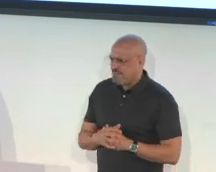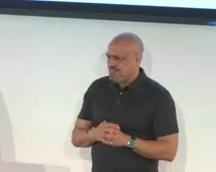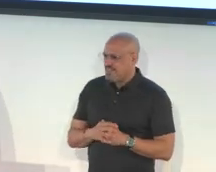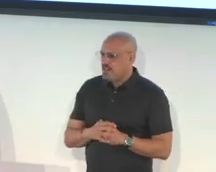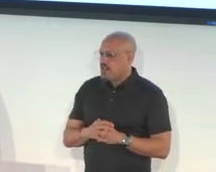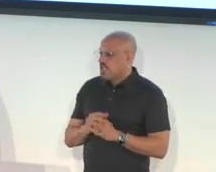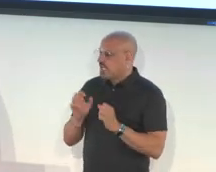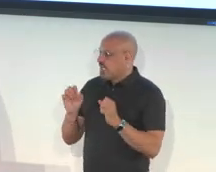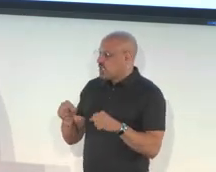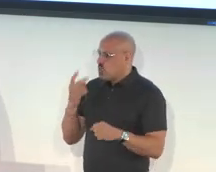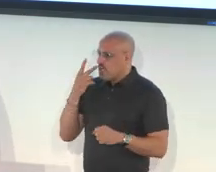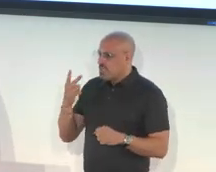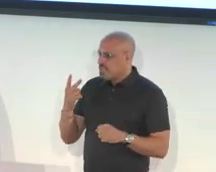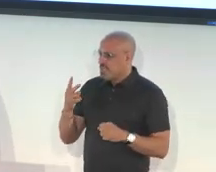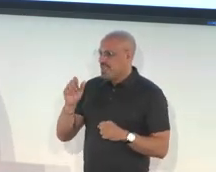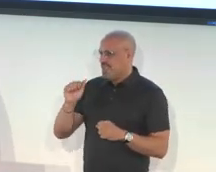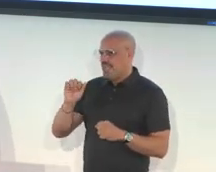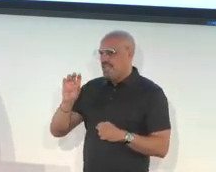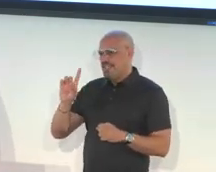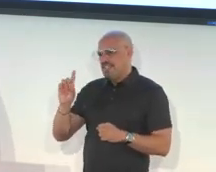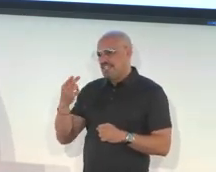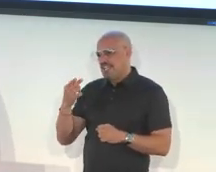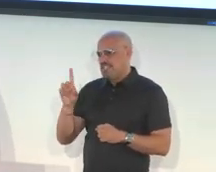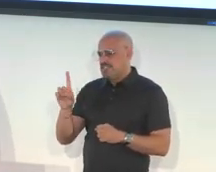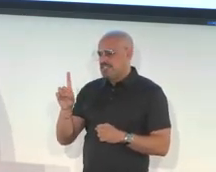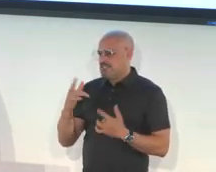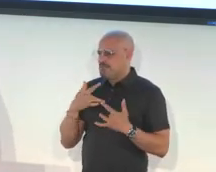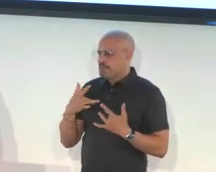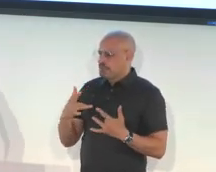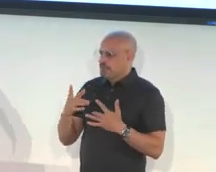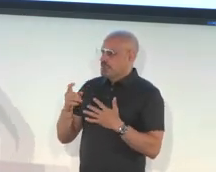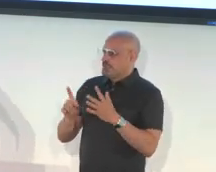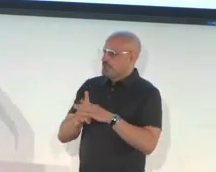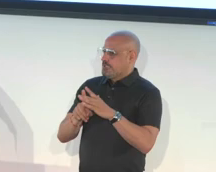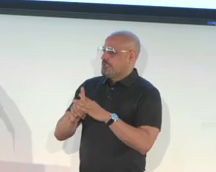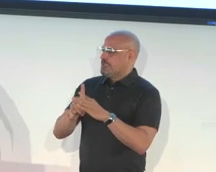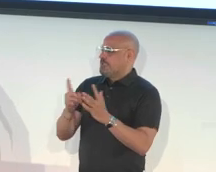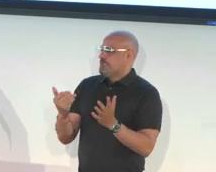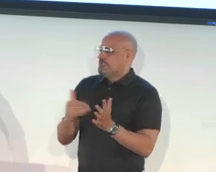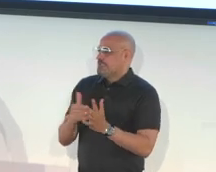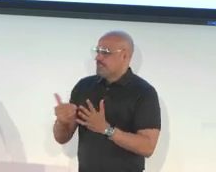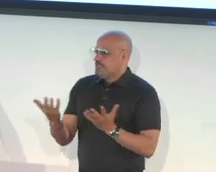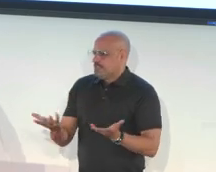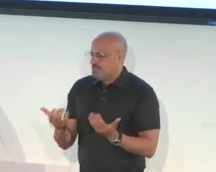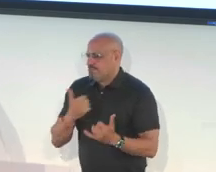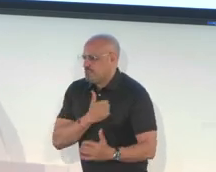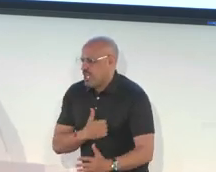Yeah, you can see the ADHD dyslexic tendencies really coming into play at the same time here. Sorry.